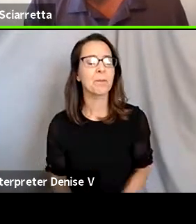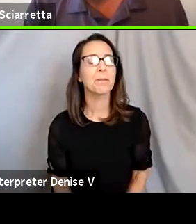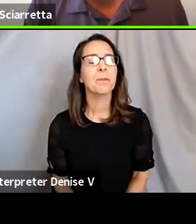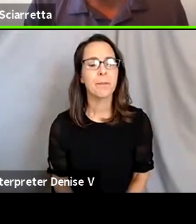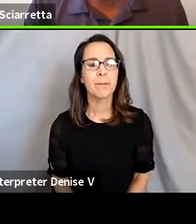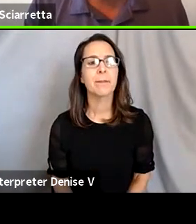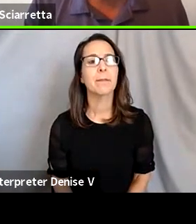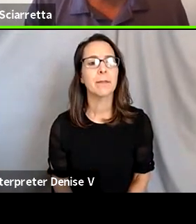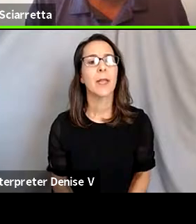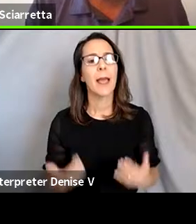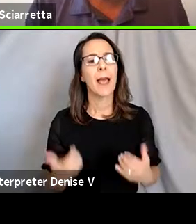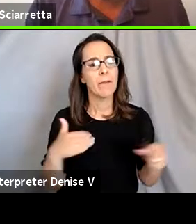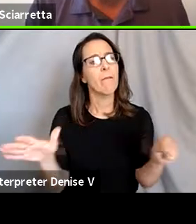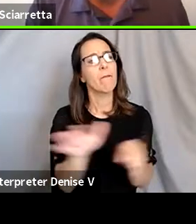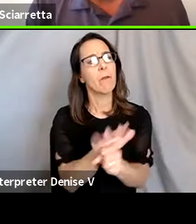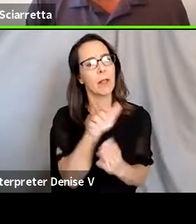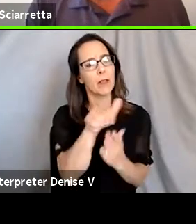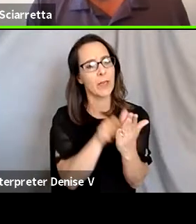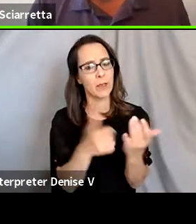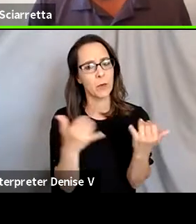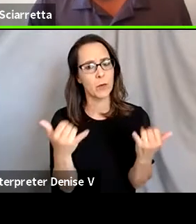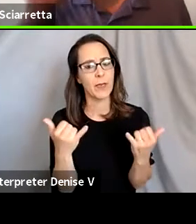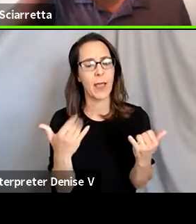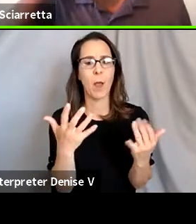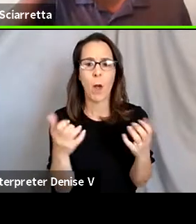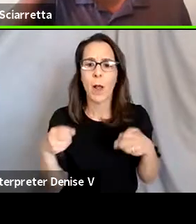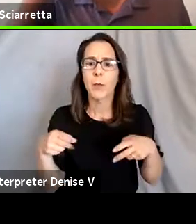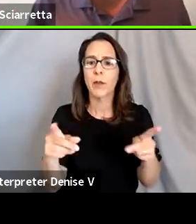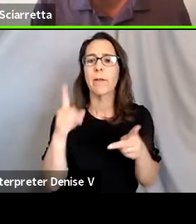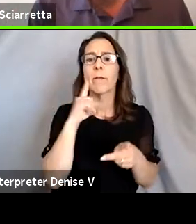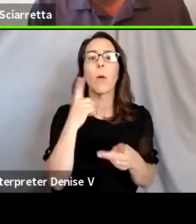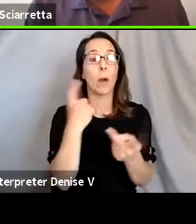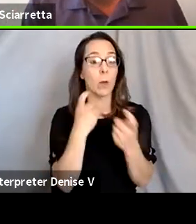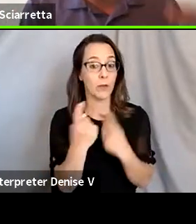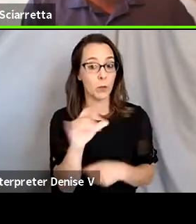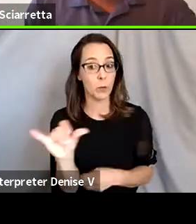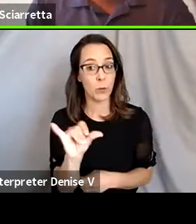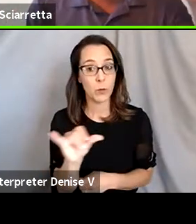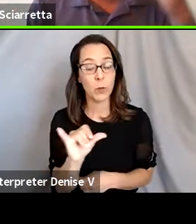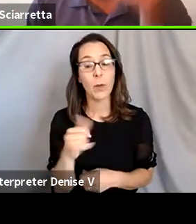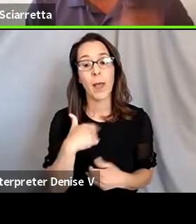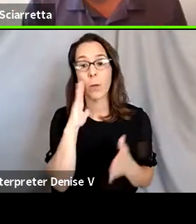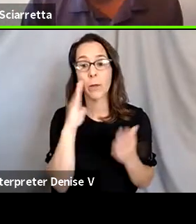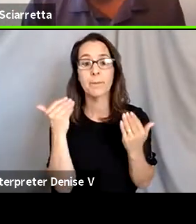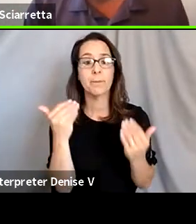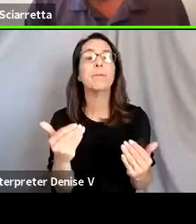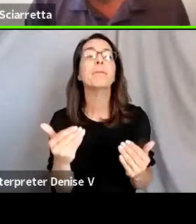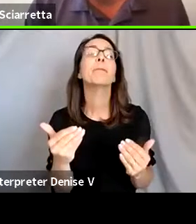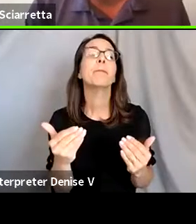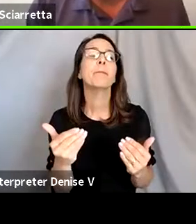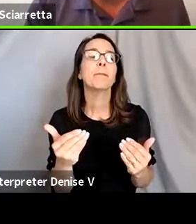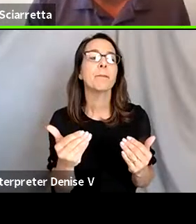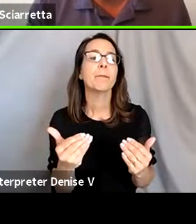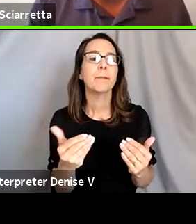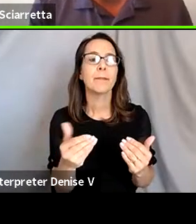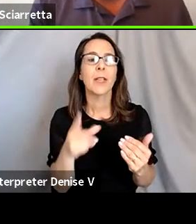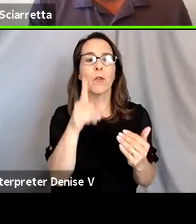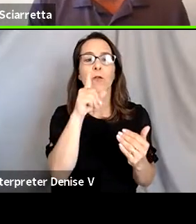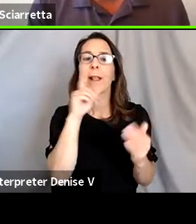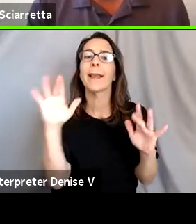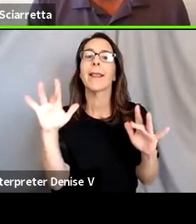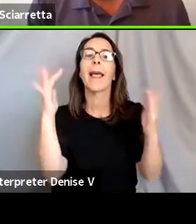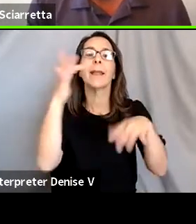full docket this evening, and we want to give some opportunity for questions. So I'm going to just hit on a couple points quickly and